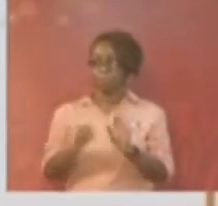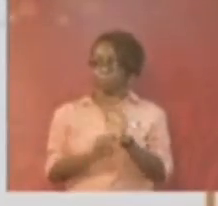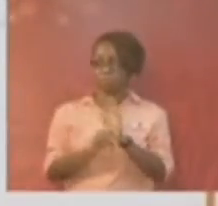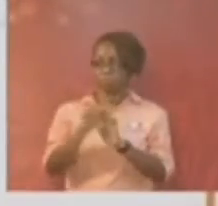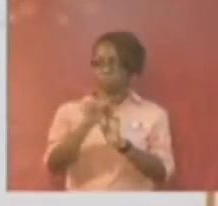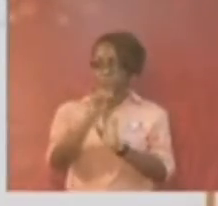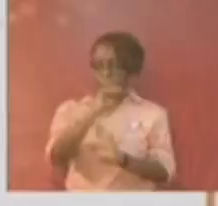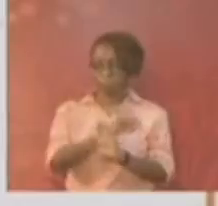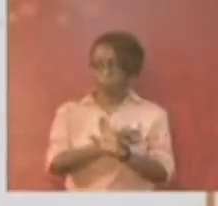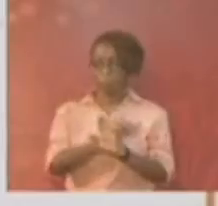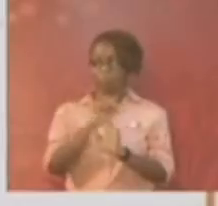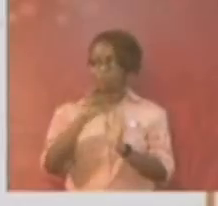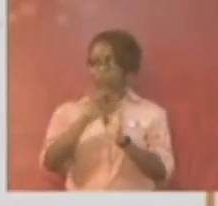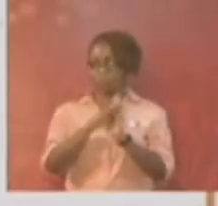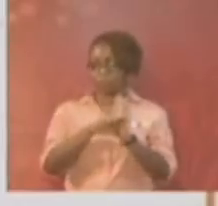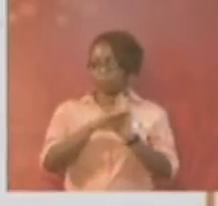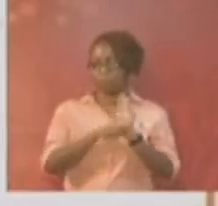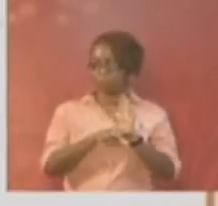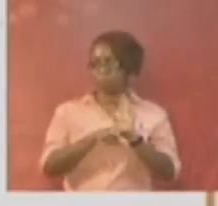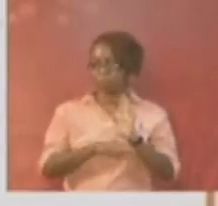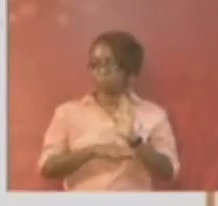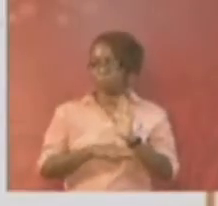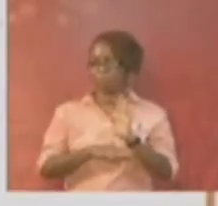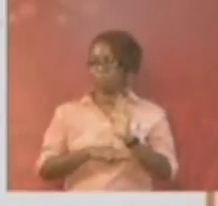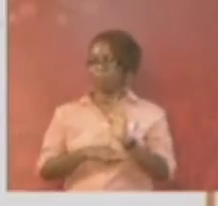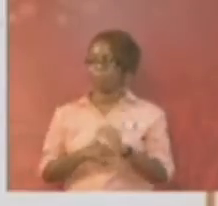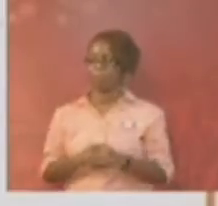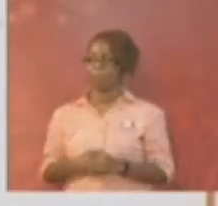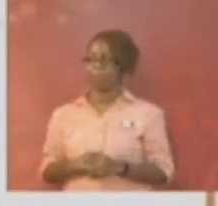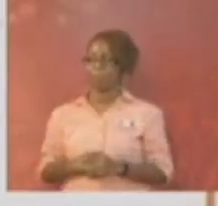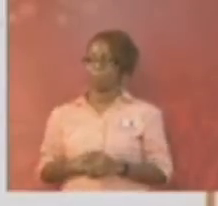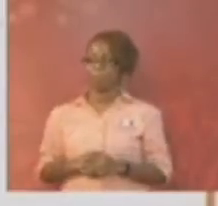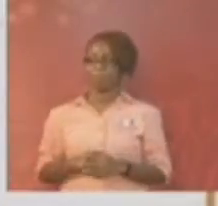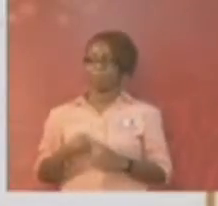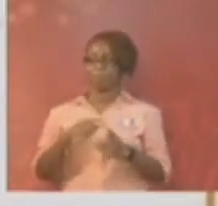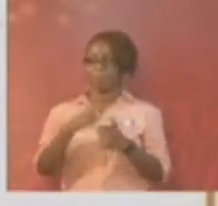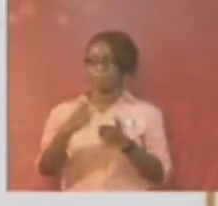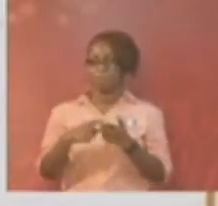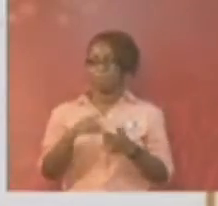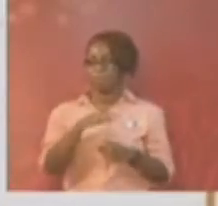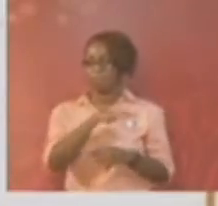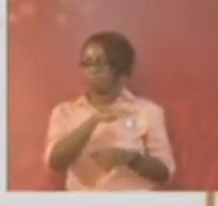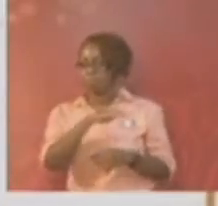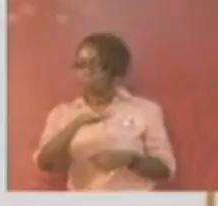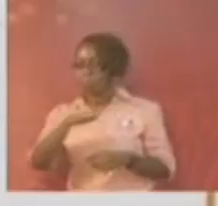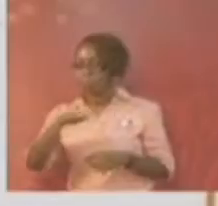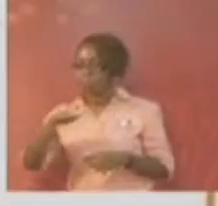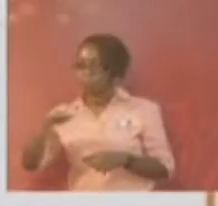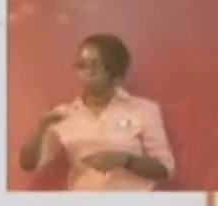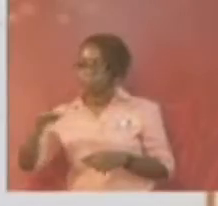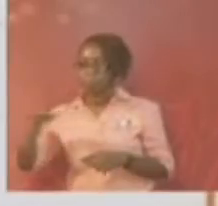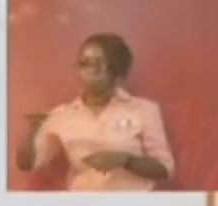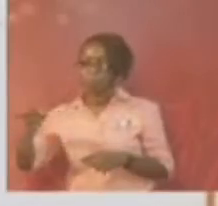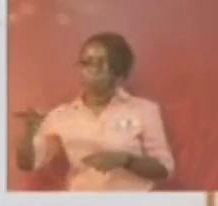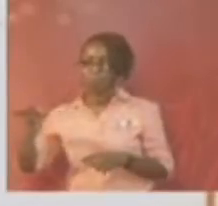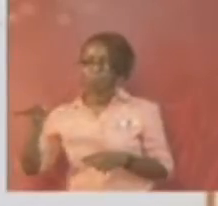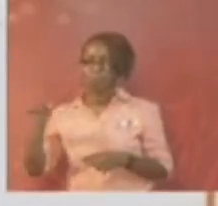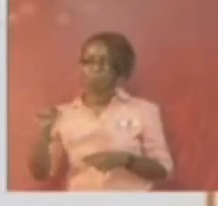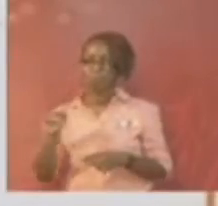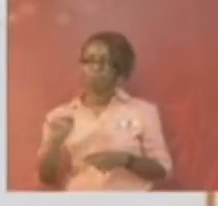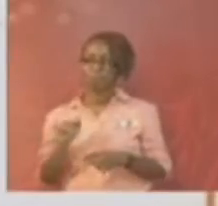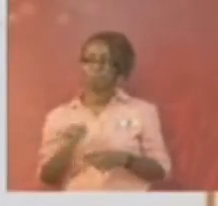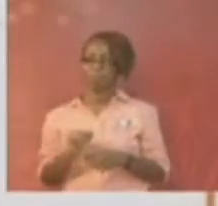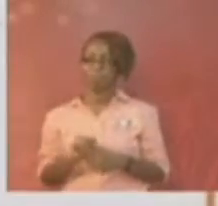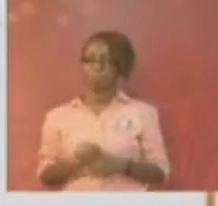what we keep referring to as a plateau, and that plateau is best demonstrated by the dotted line that runs throughout the